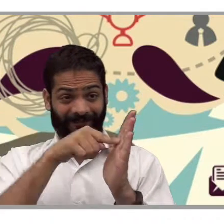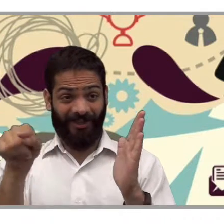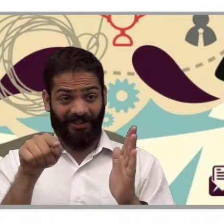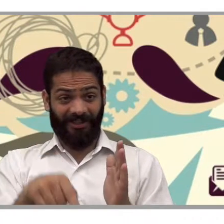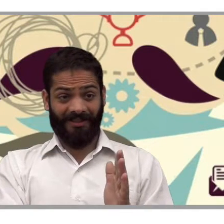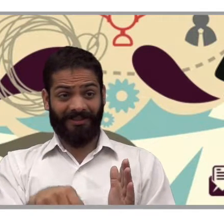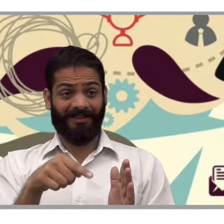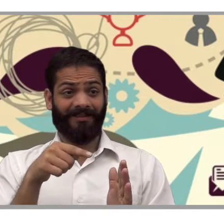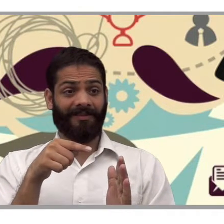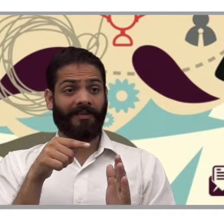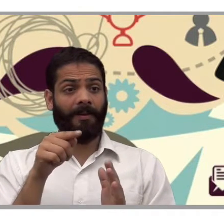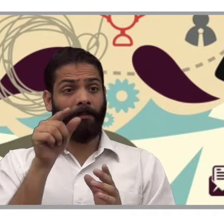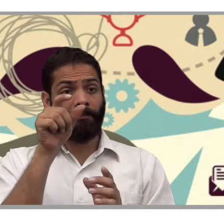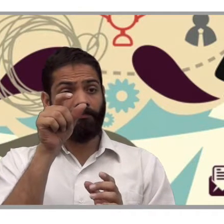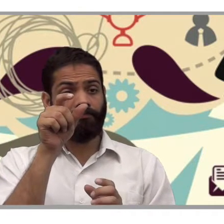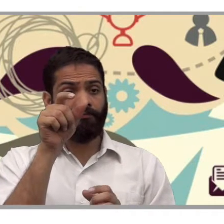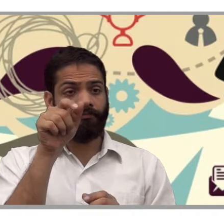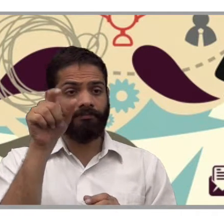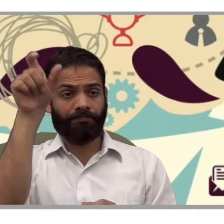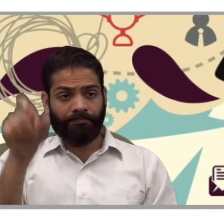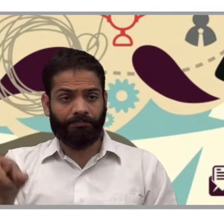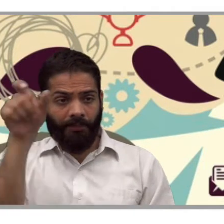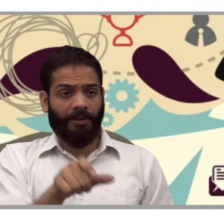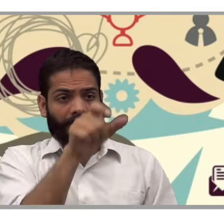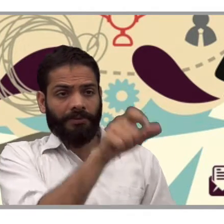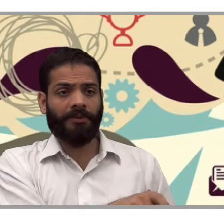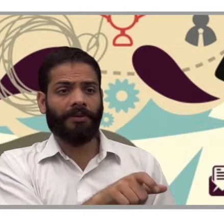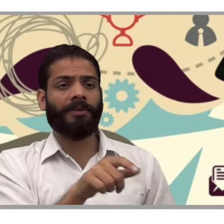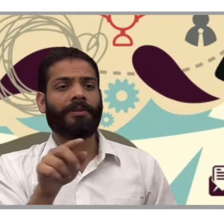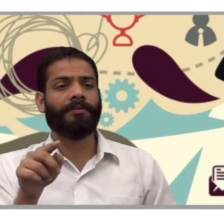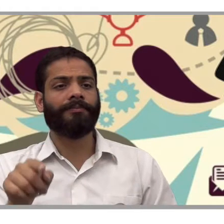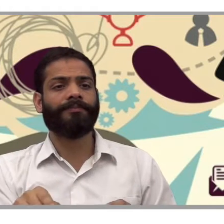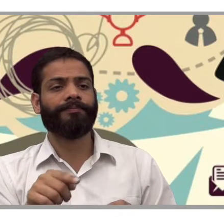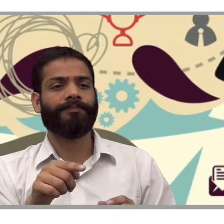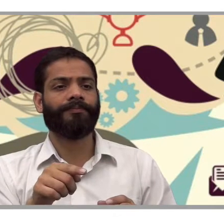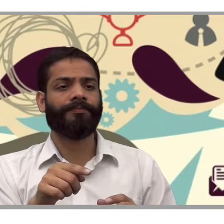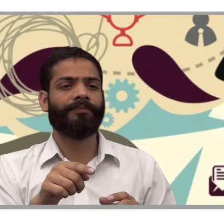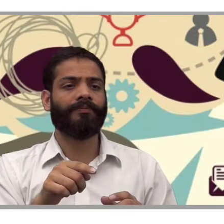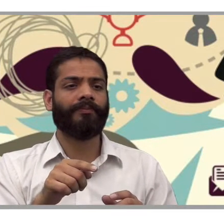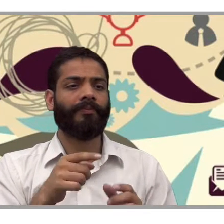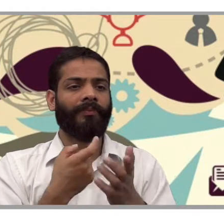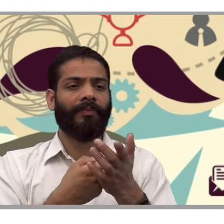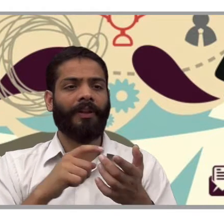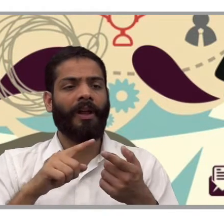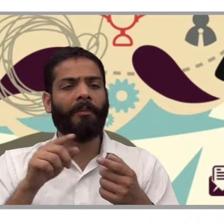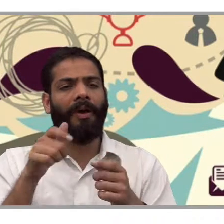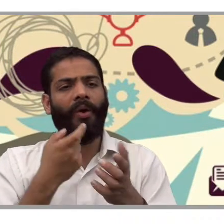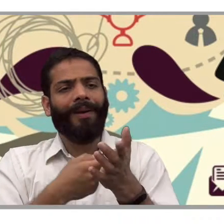first person, second person and third person. So 1P, 2P and 3P.